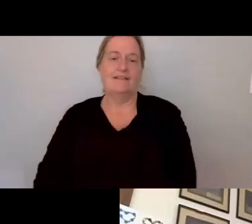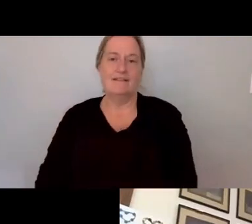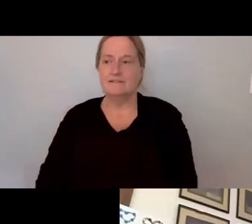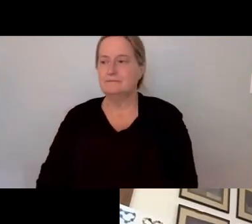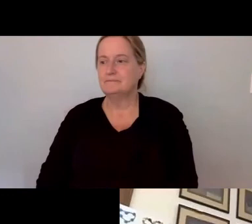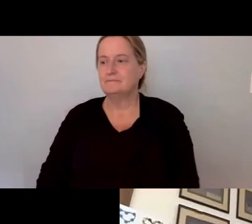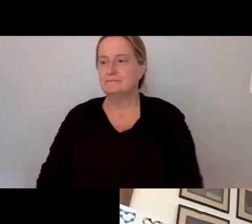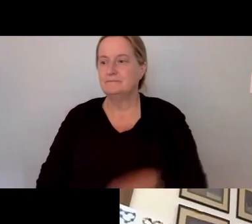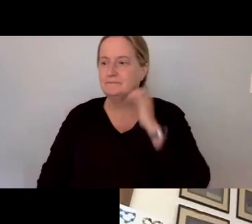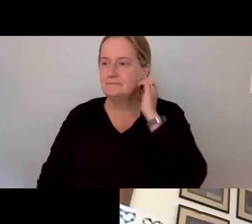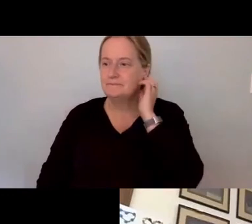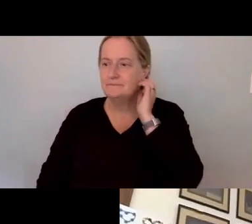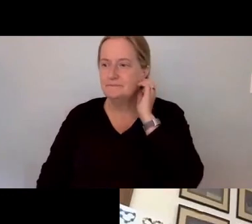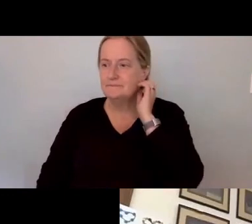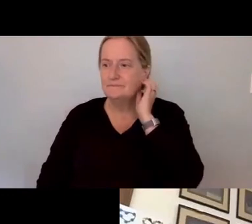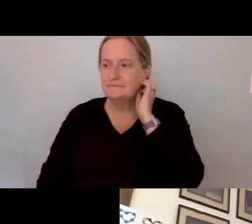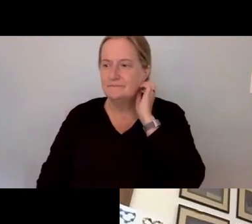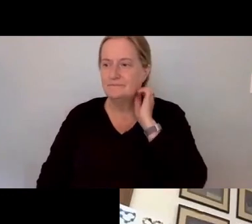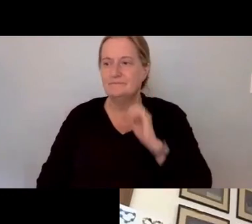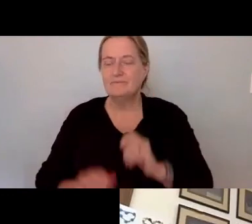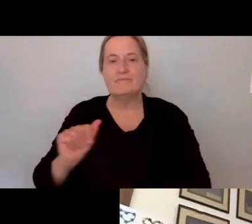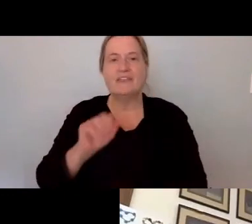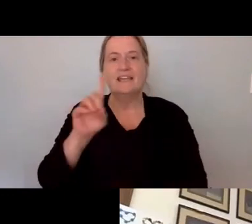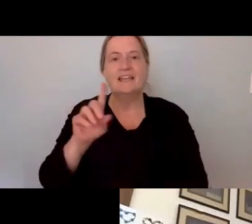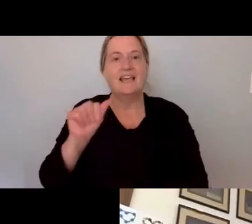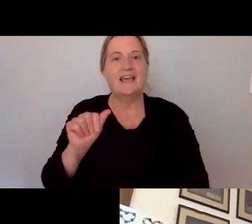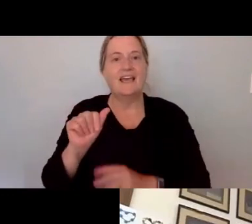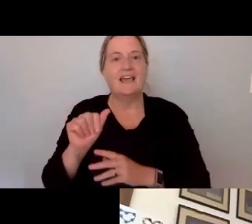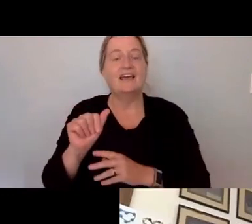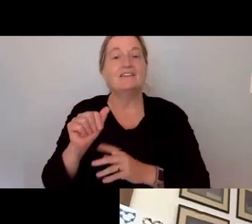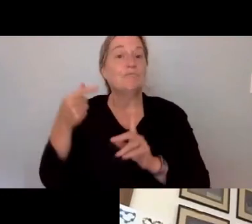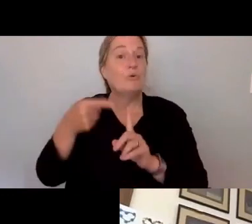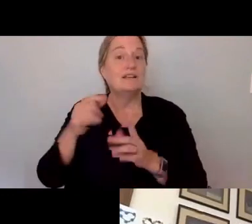If I may, can I add to that? Of course.